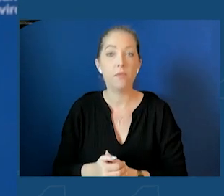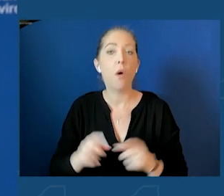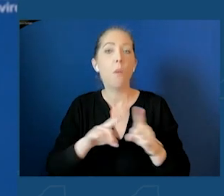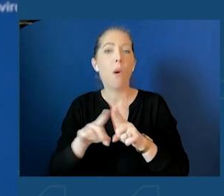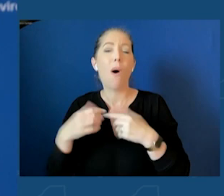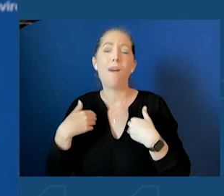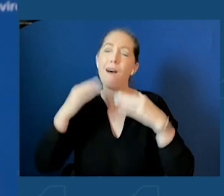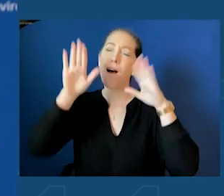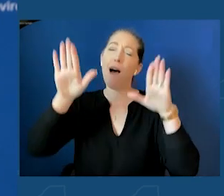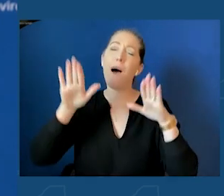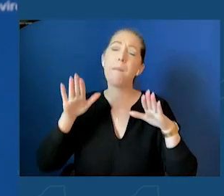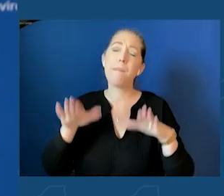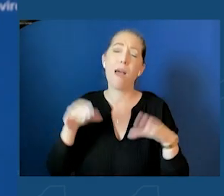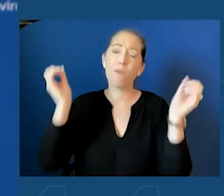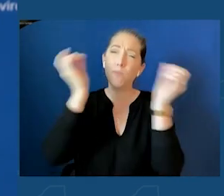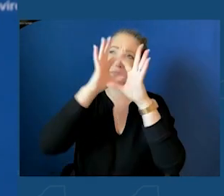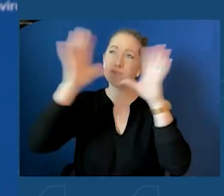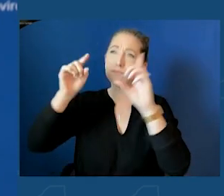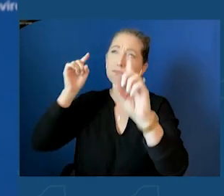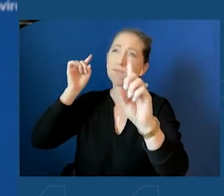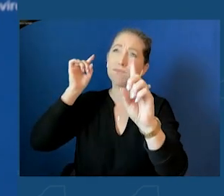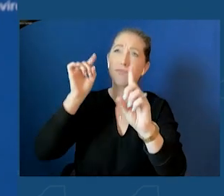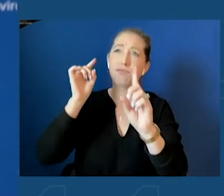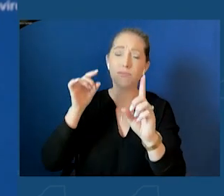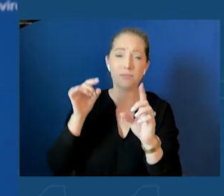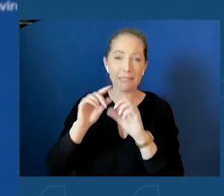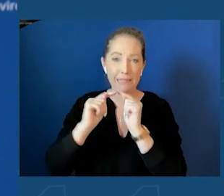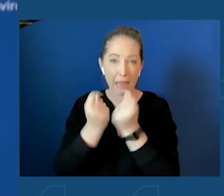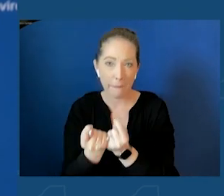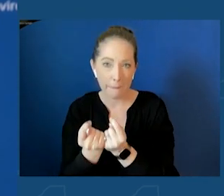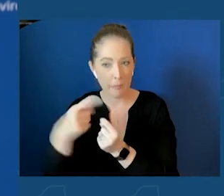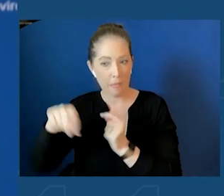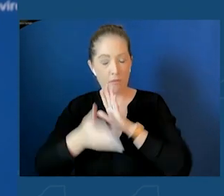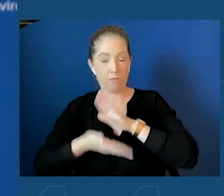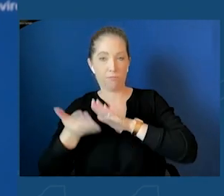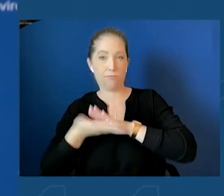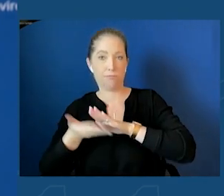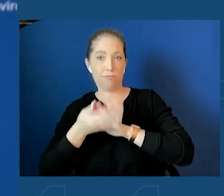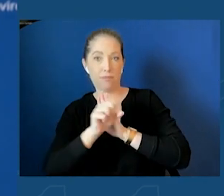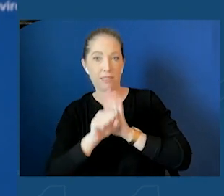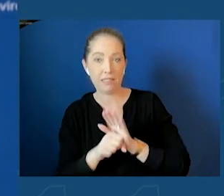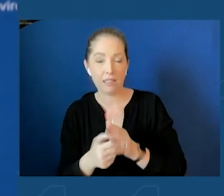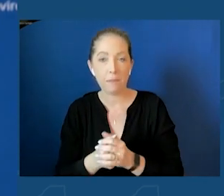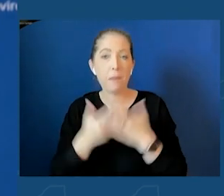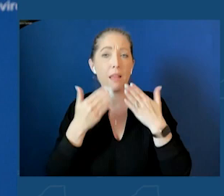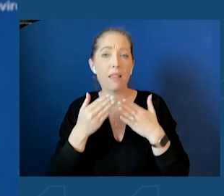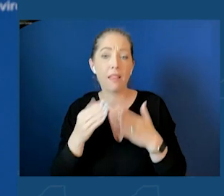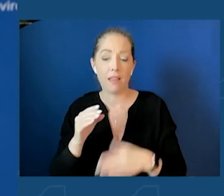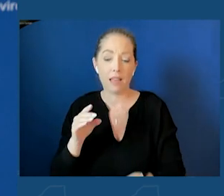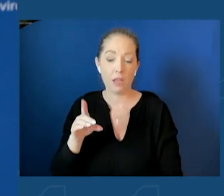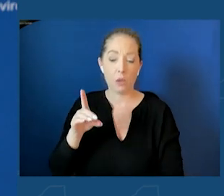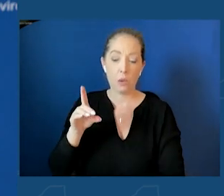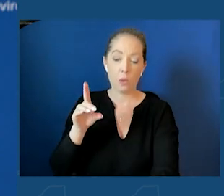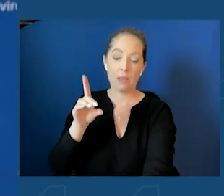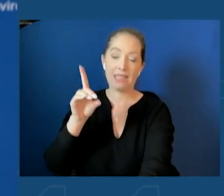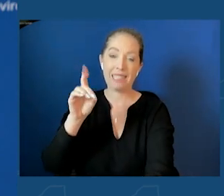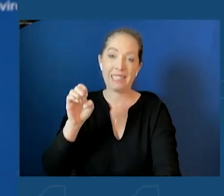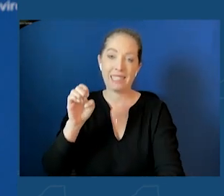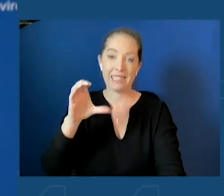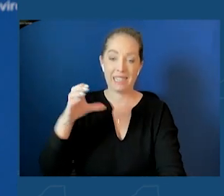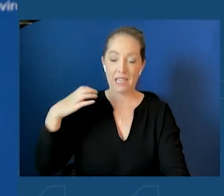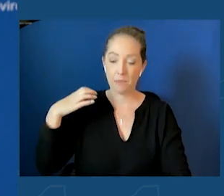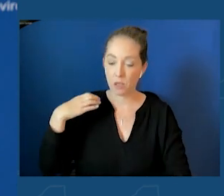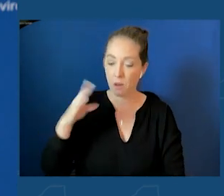helping run this state. And I want to thank, first of all, our Commissioner of DEC, Basil Sagos, for, I see